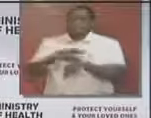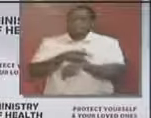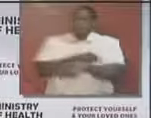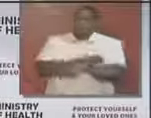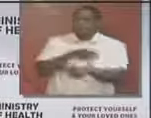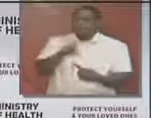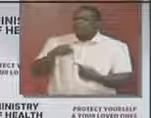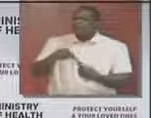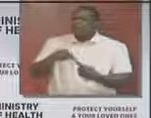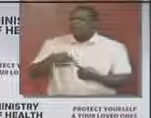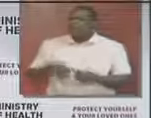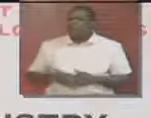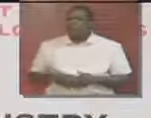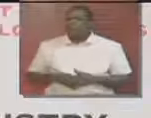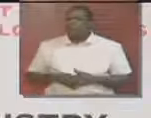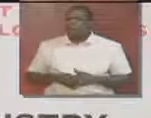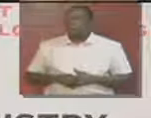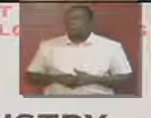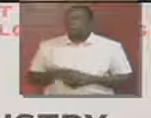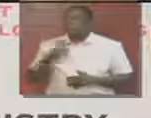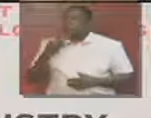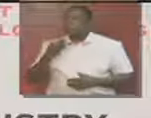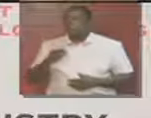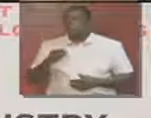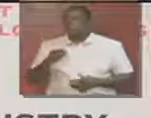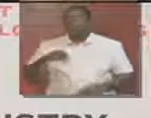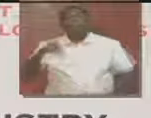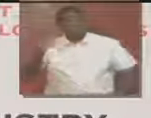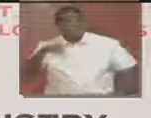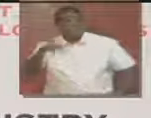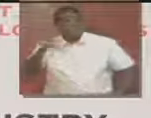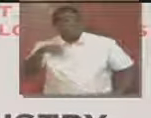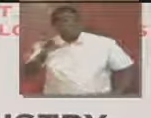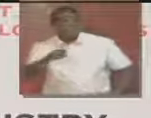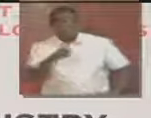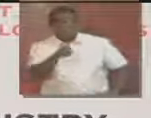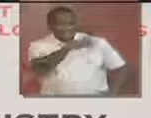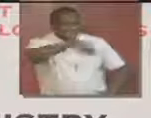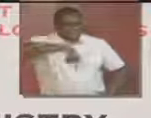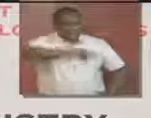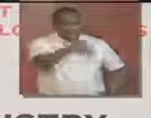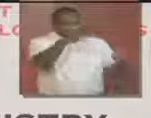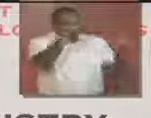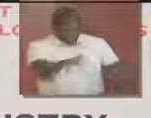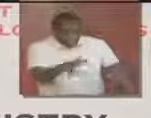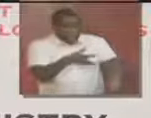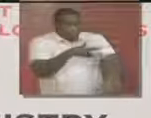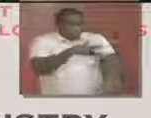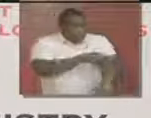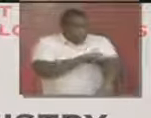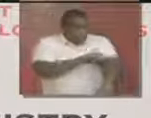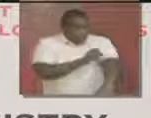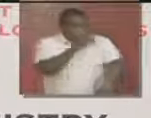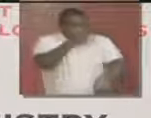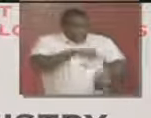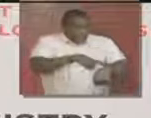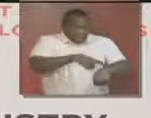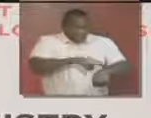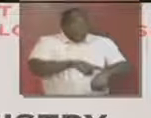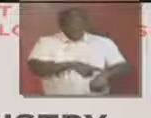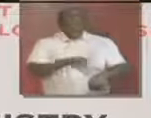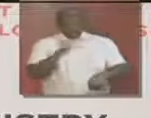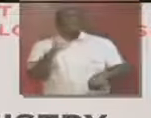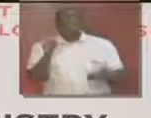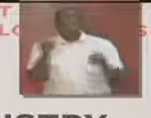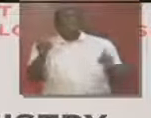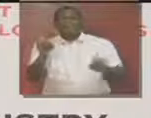Okay, thanks for the question. Short answer is yes. The persons who have already been vaccinated and are on dose 1 of their